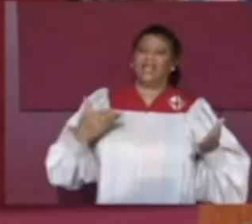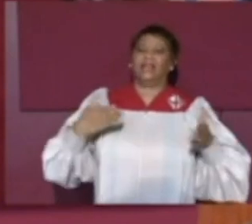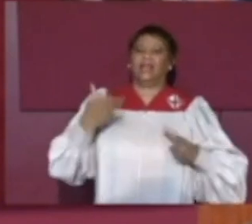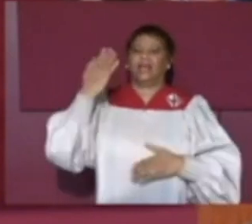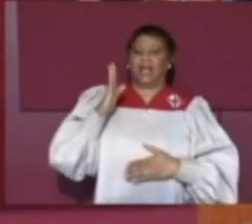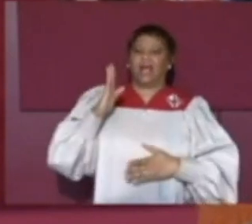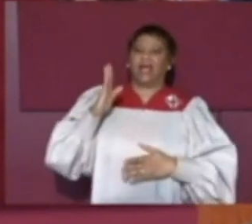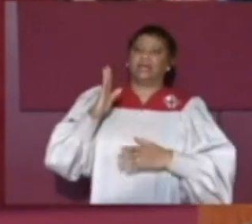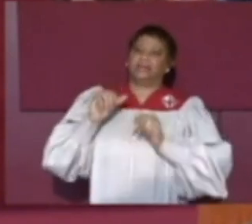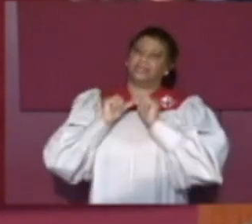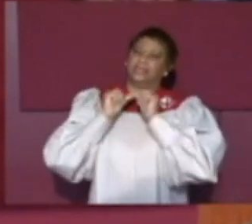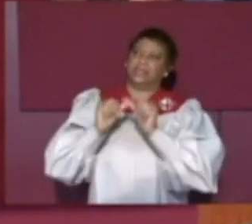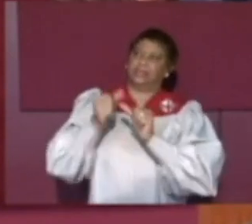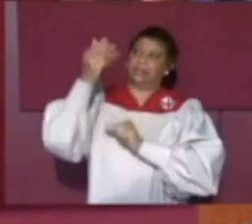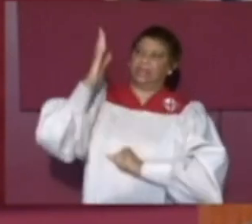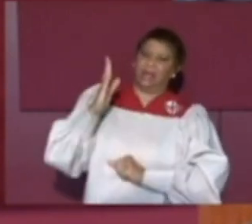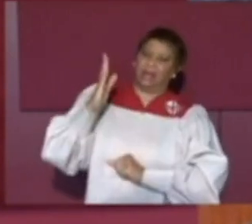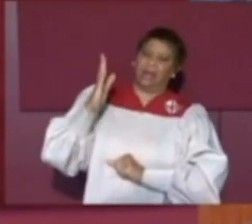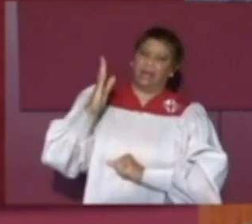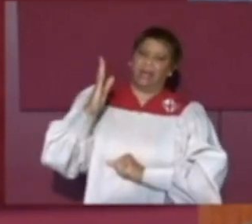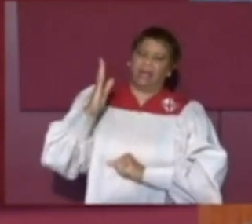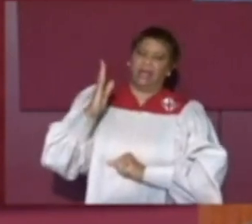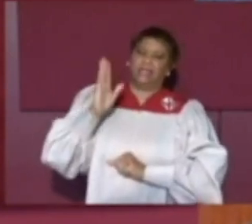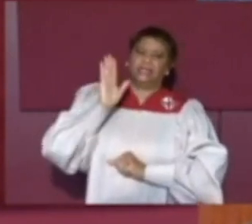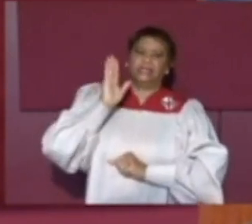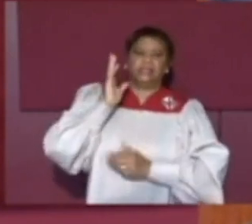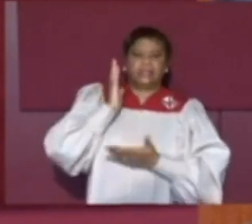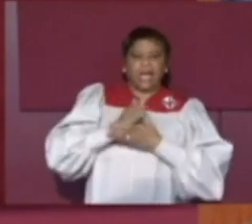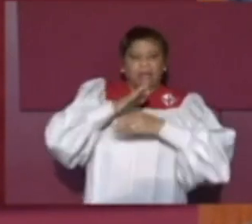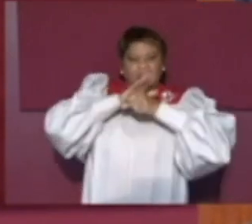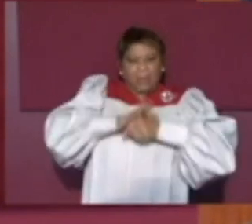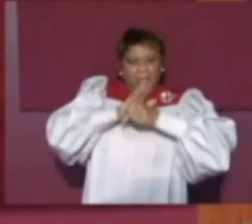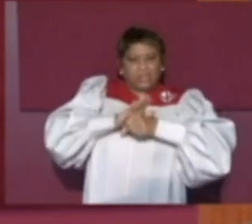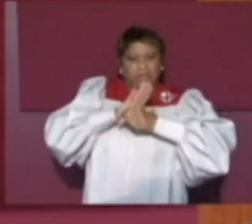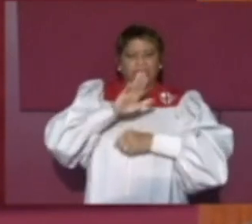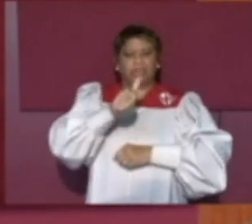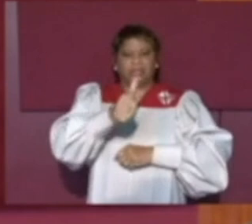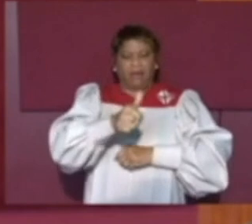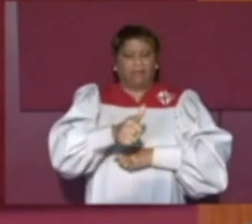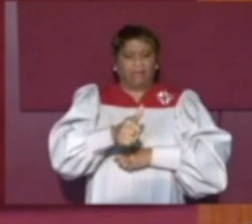be God. Take some pressure off yourself. Be a human.